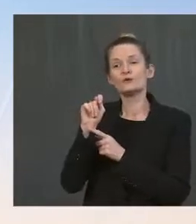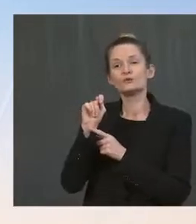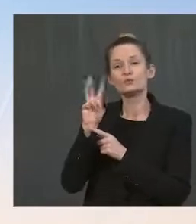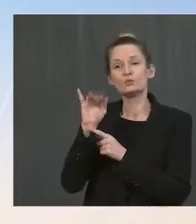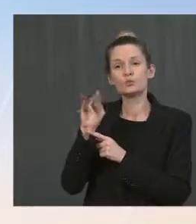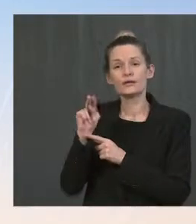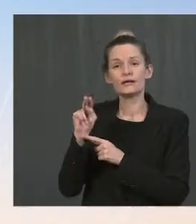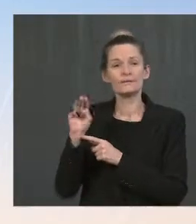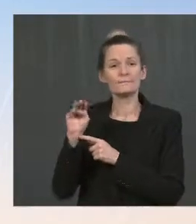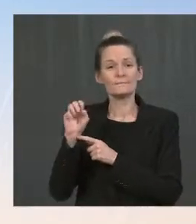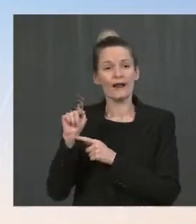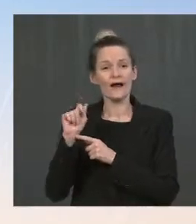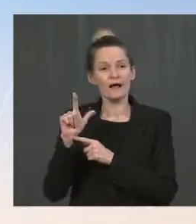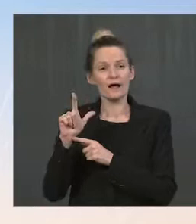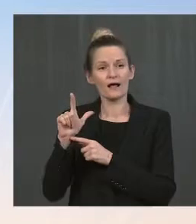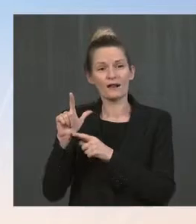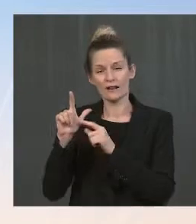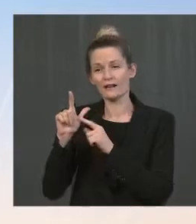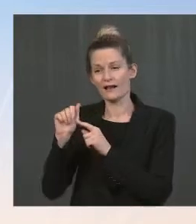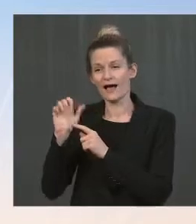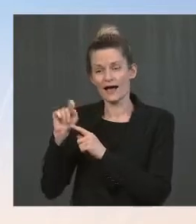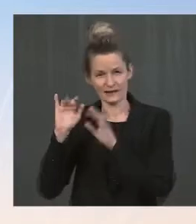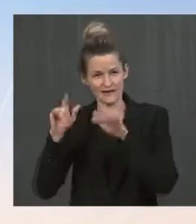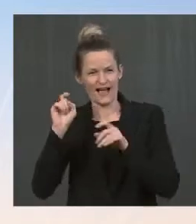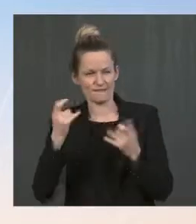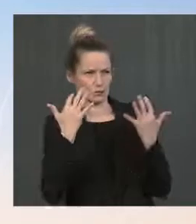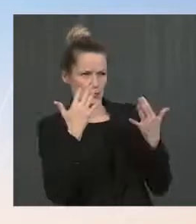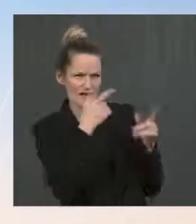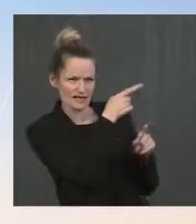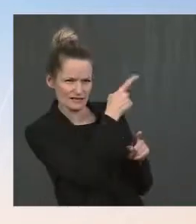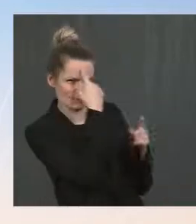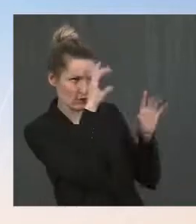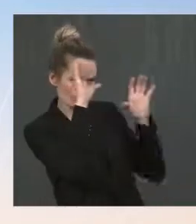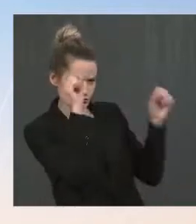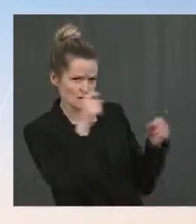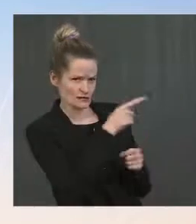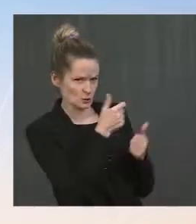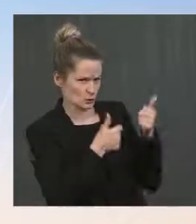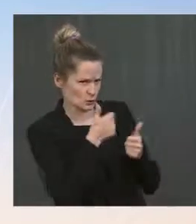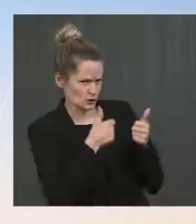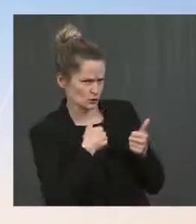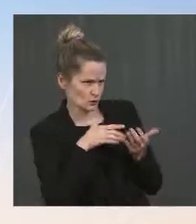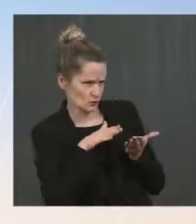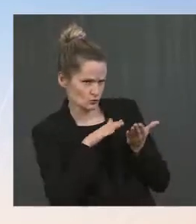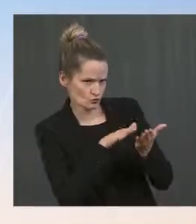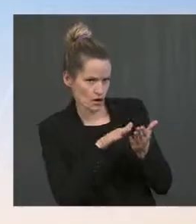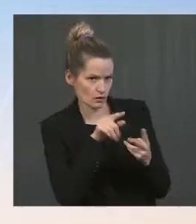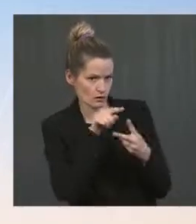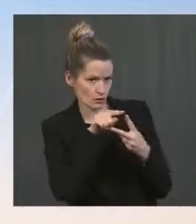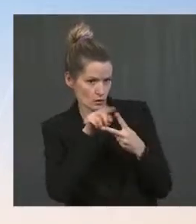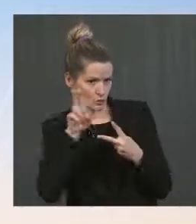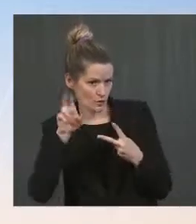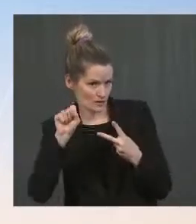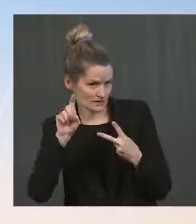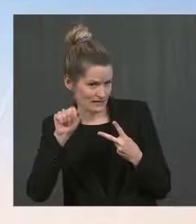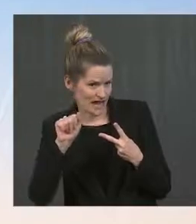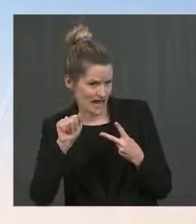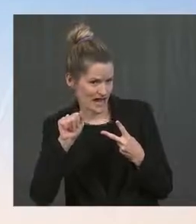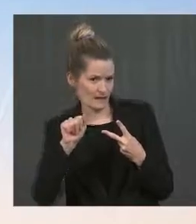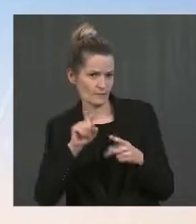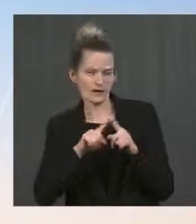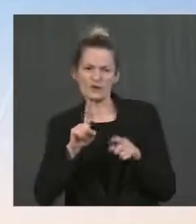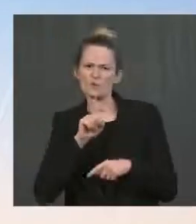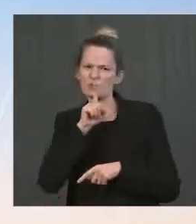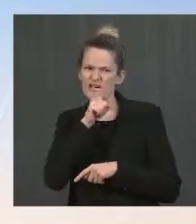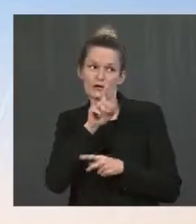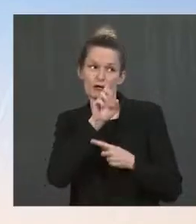what direction we need to take at USDA. It's conditioned upon the DOI. We're waiting for the DOI. Yeah. You mentioned